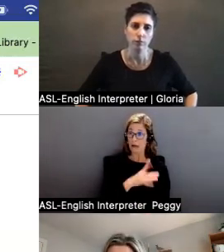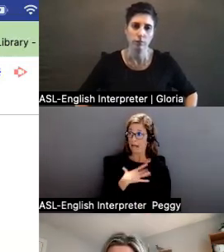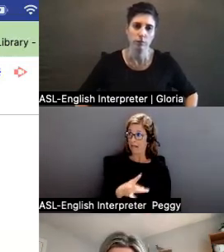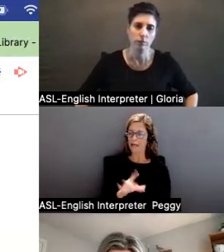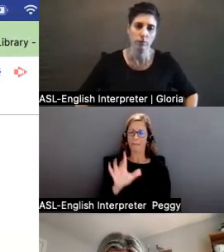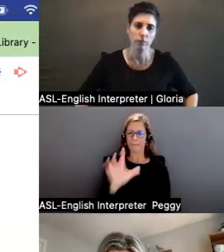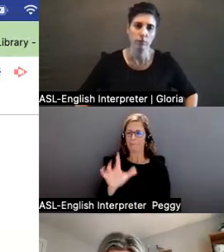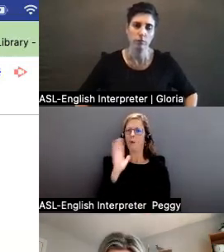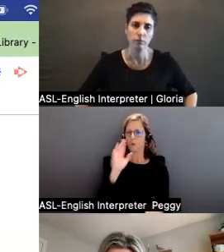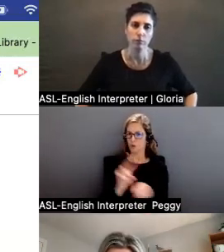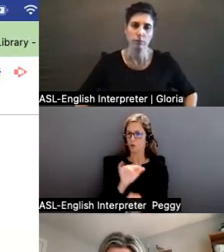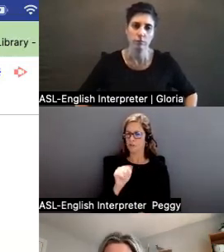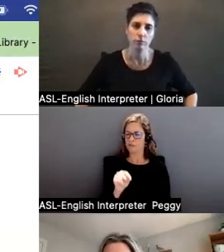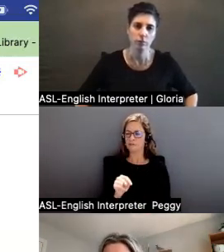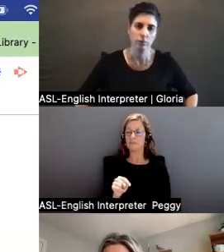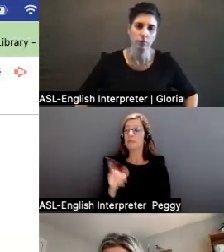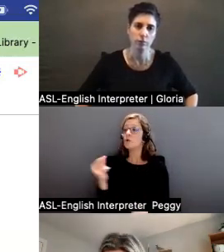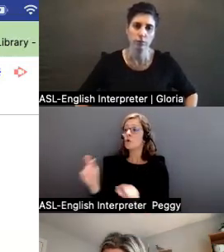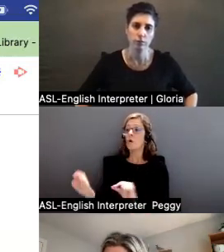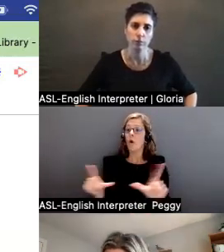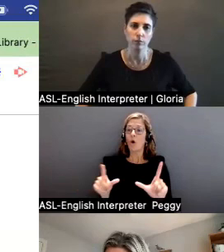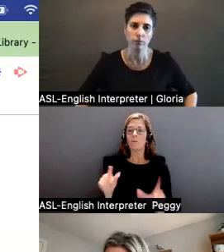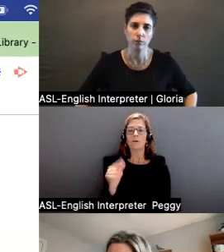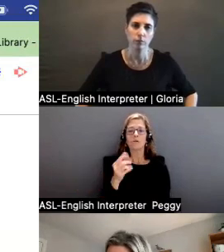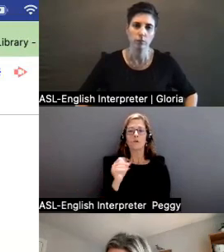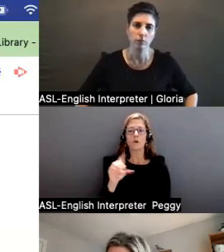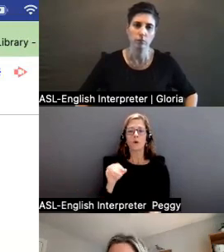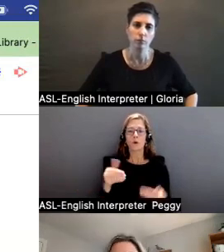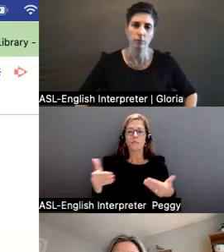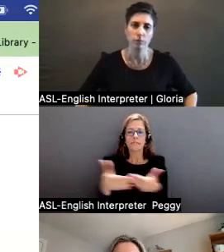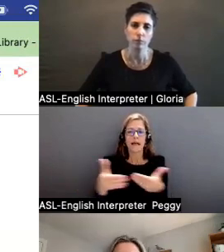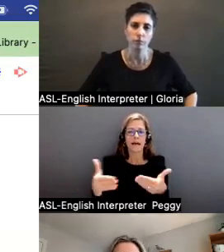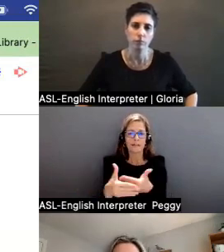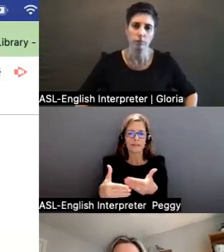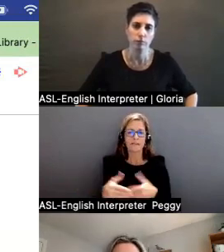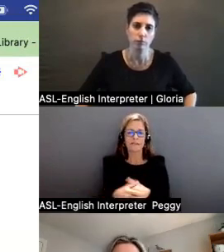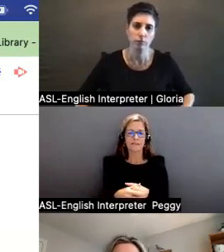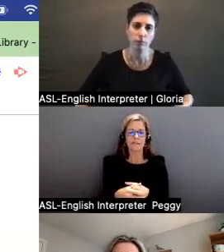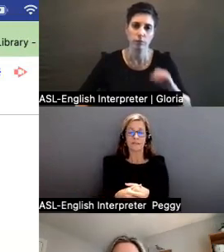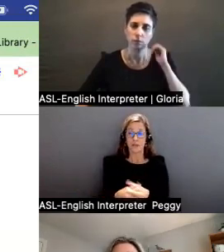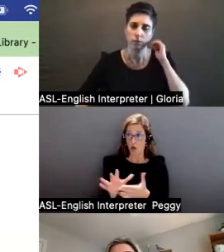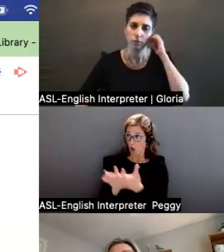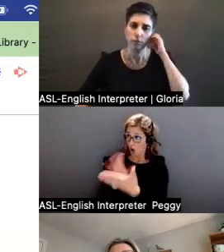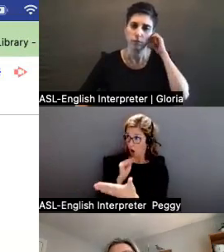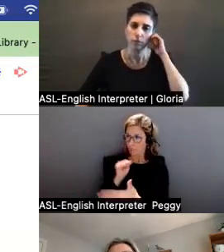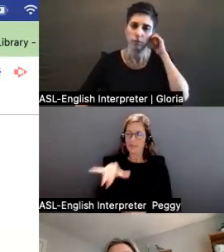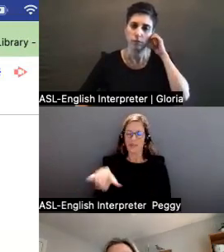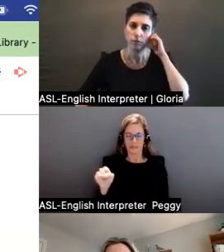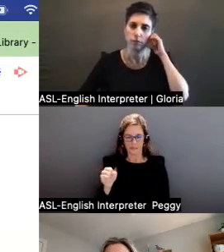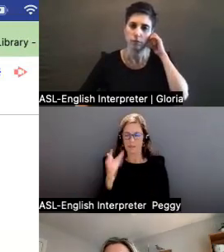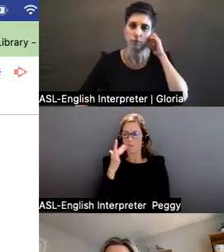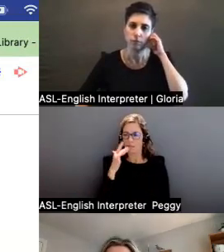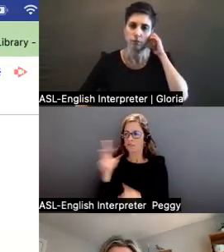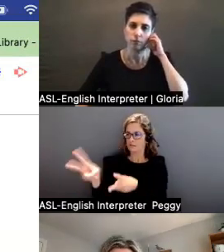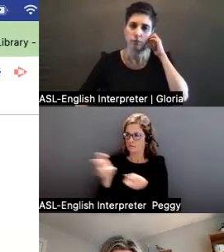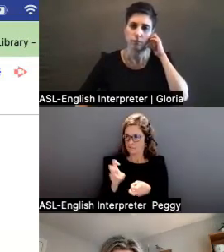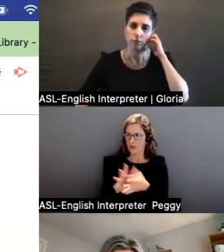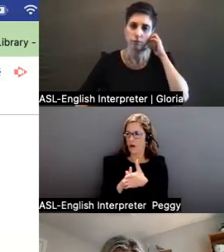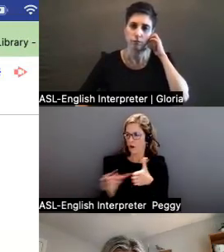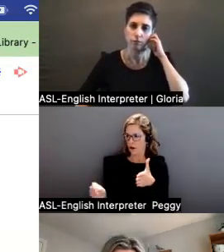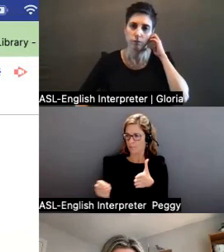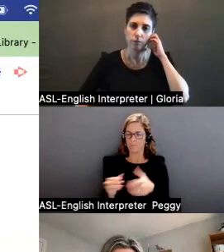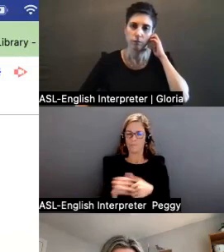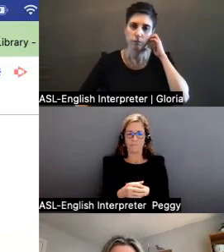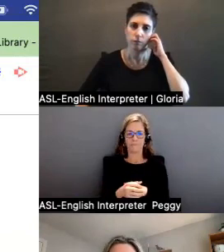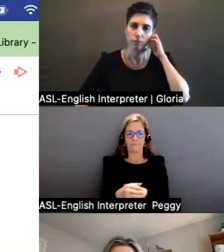to open Google Slides for me and ask me, do you want to make a copy? I'm going to say, yes, please. I want to make a copy of this. It's going to take a few